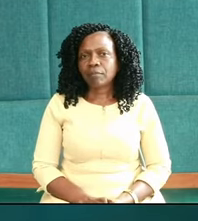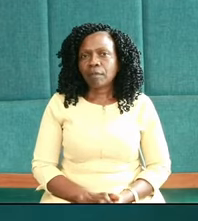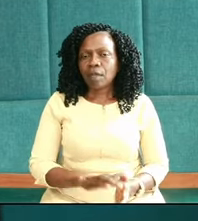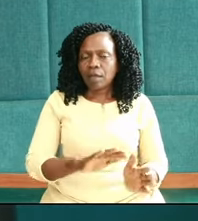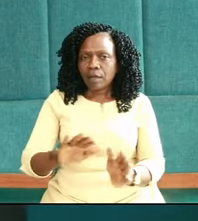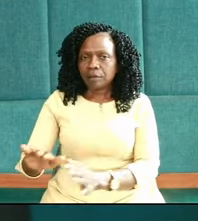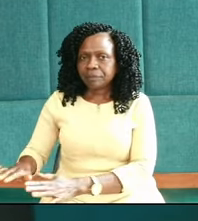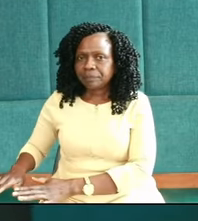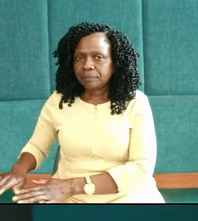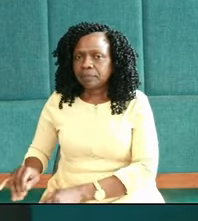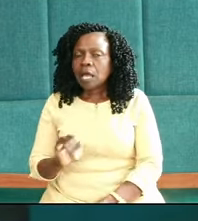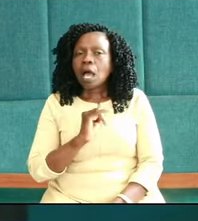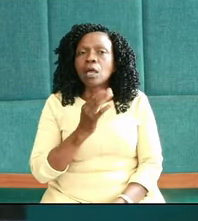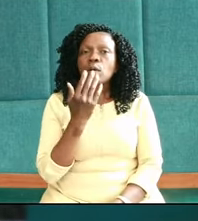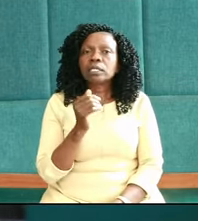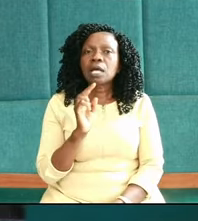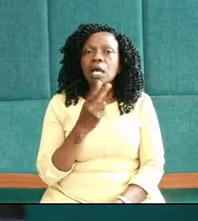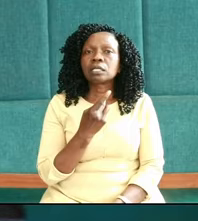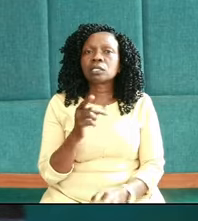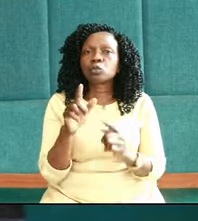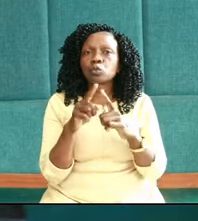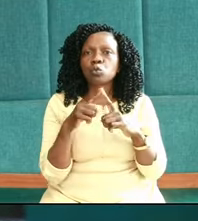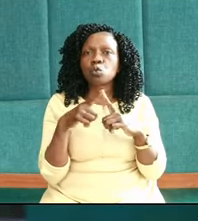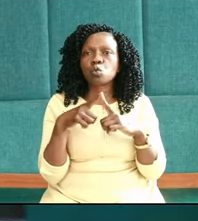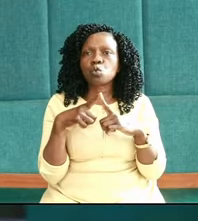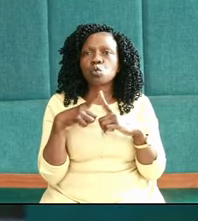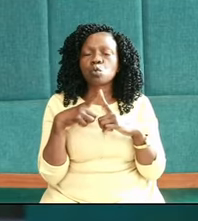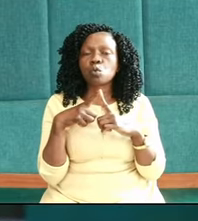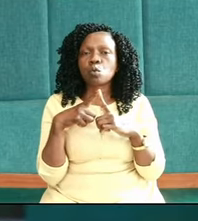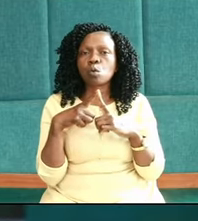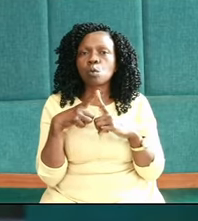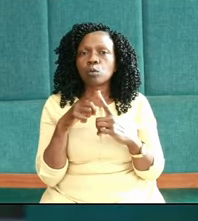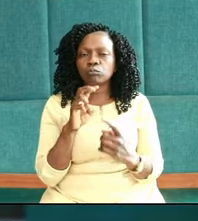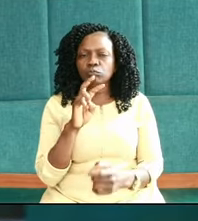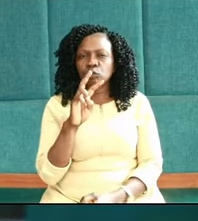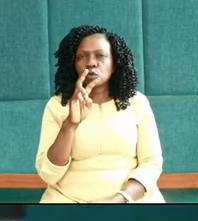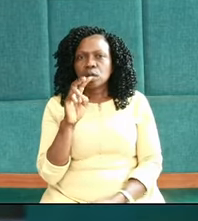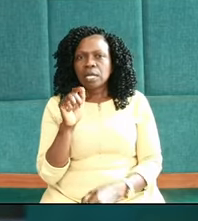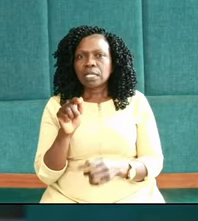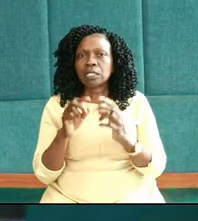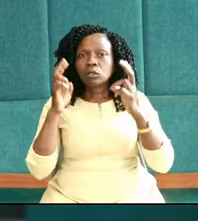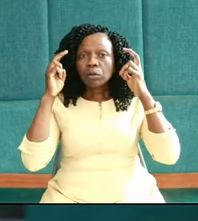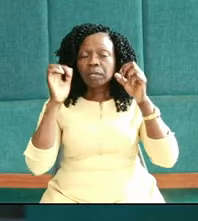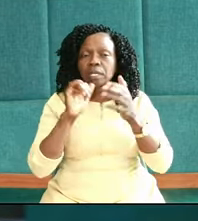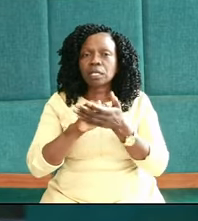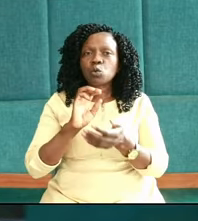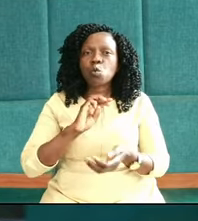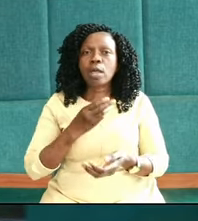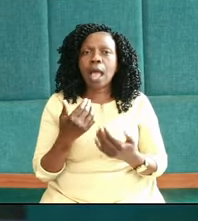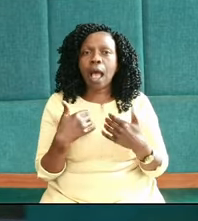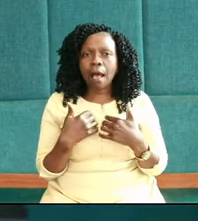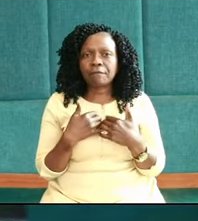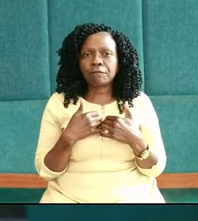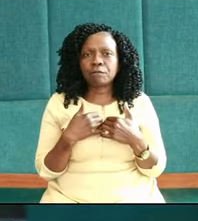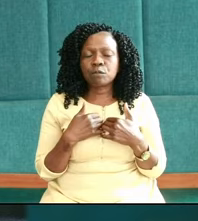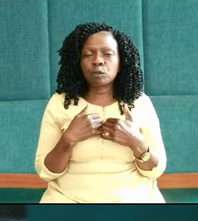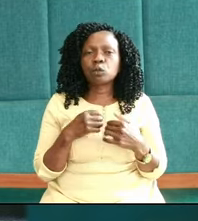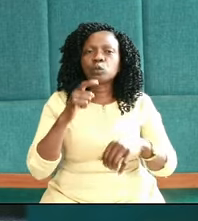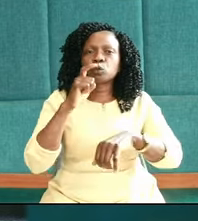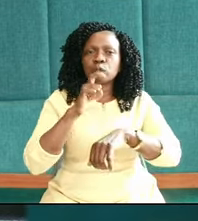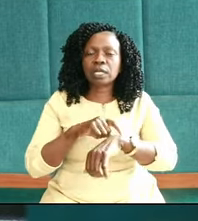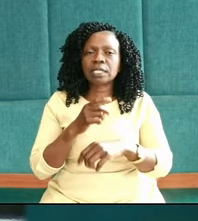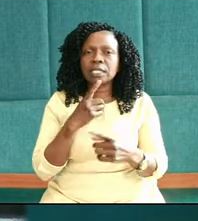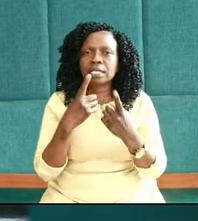I want us to look at this topic that we have today that